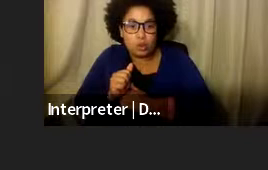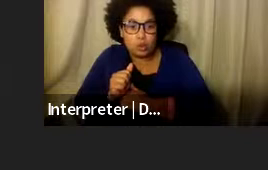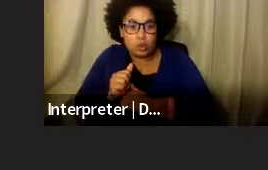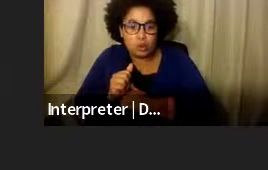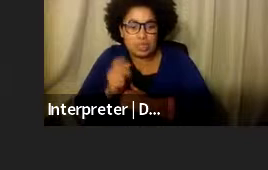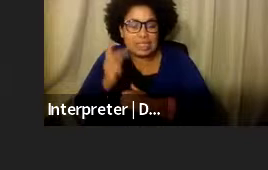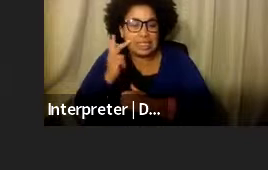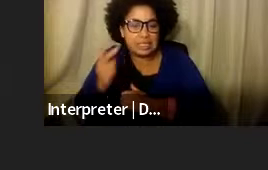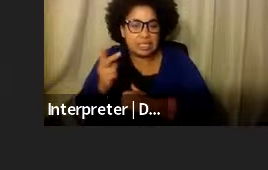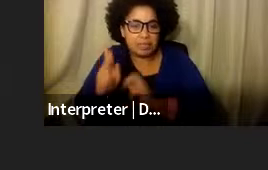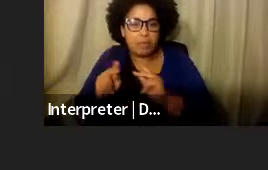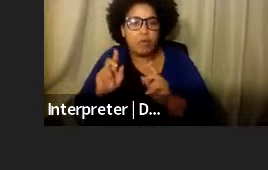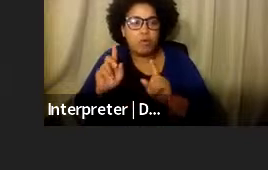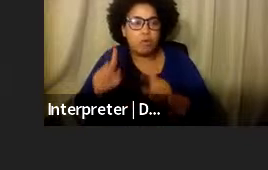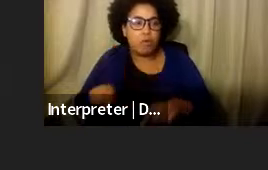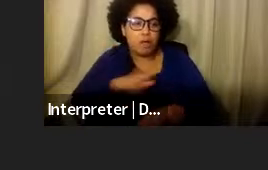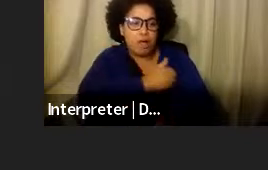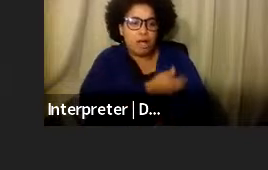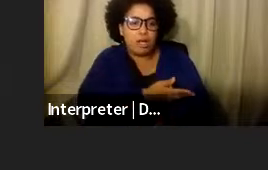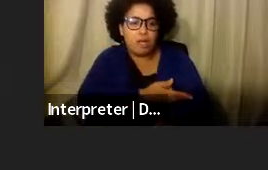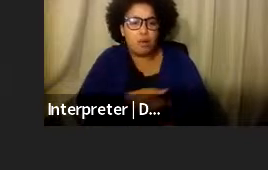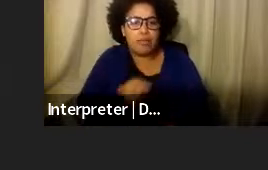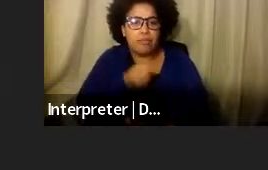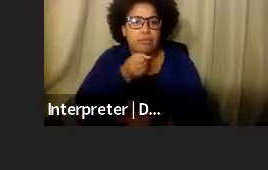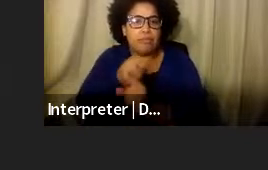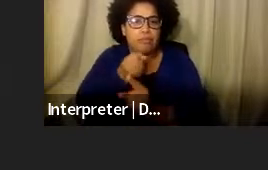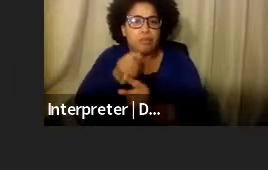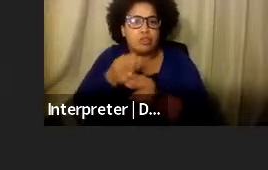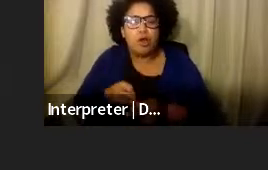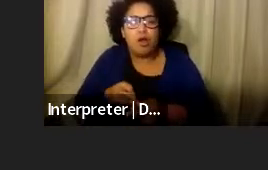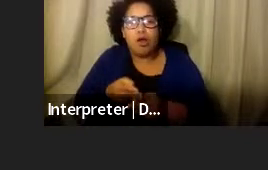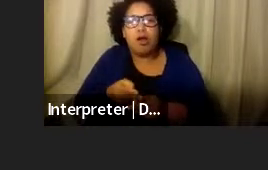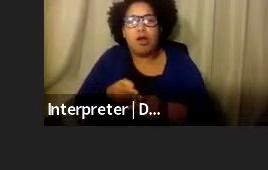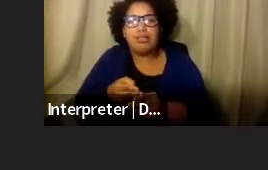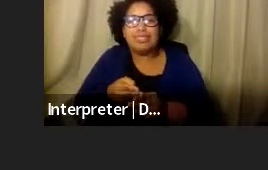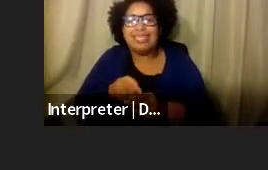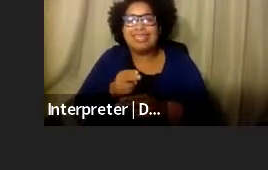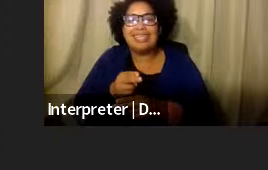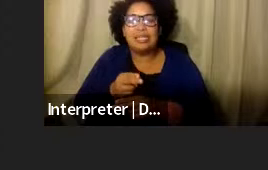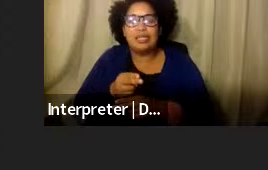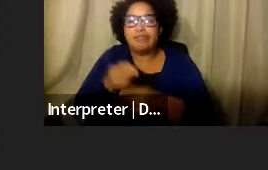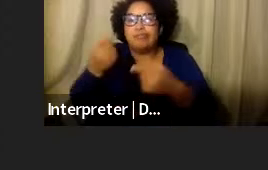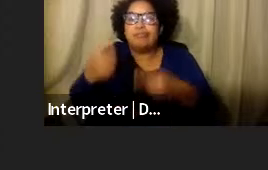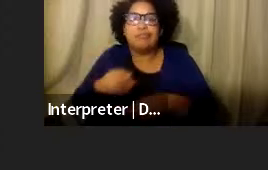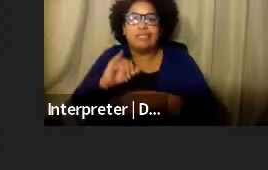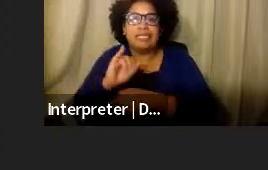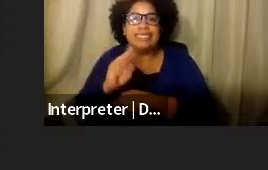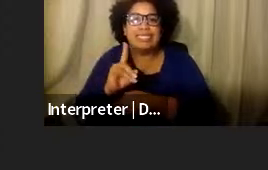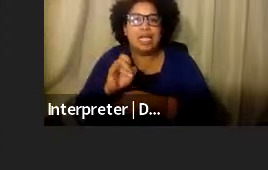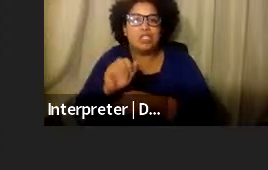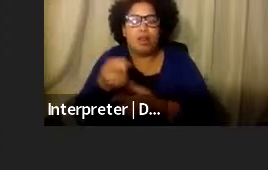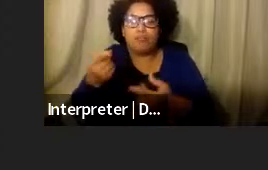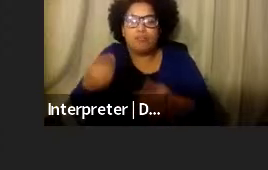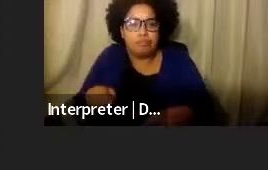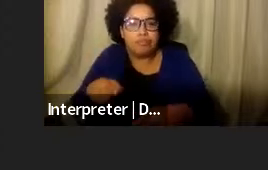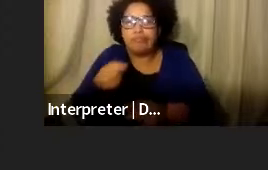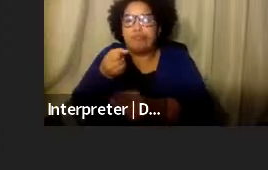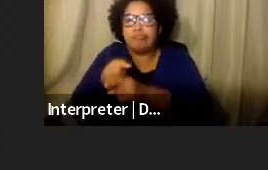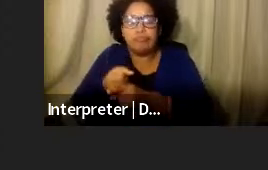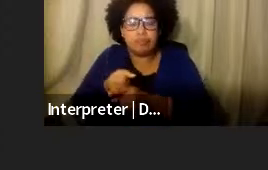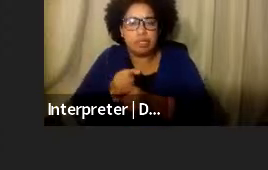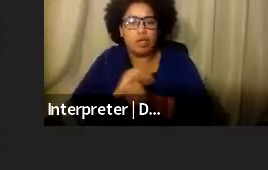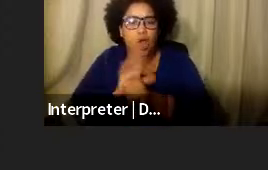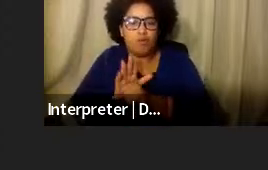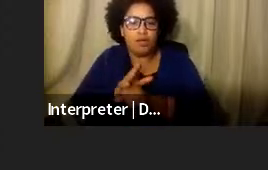see hospitalizations go up with incidental COVID. People hospitalized for other things, but as there starts to be more COVID in the community, because